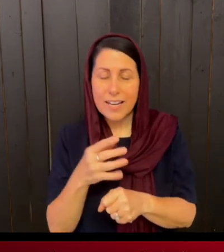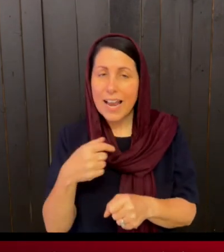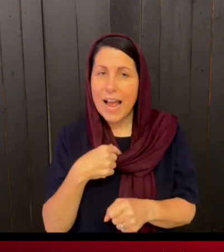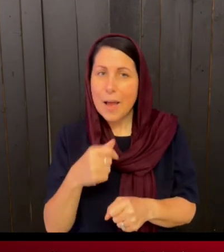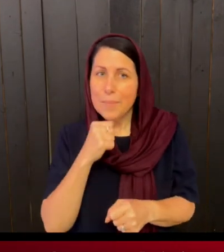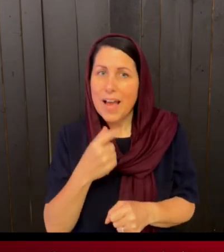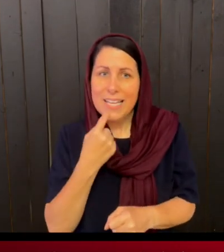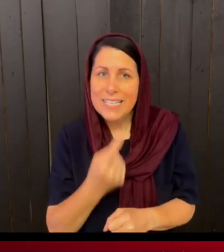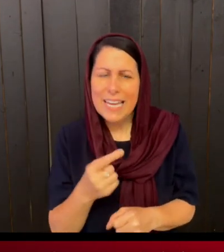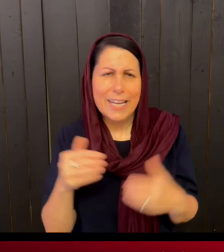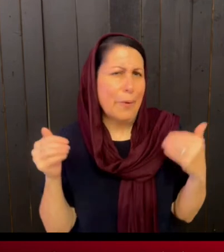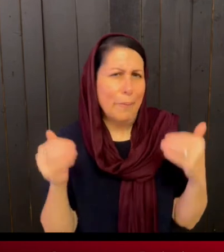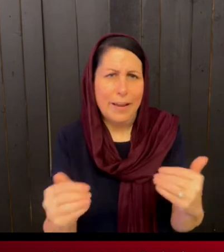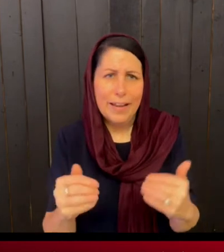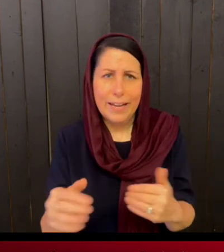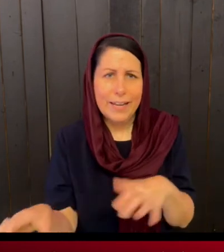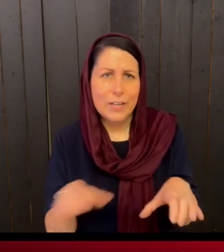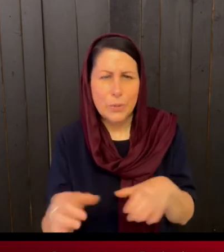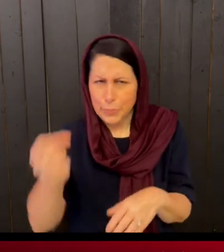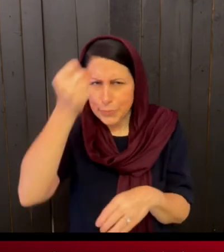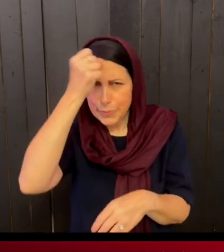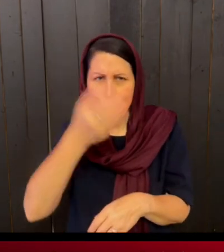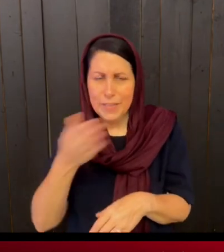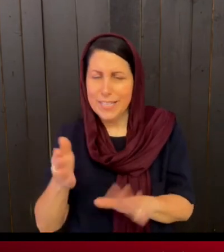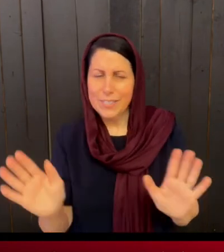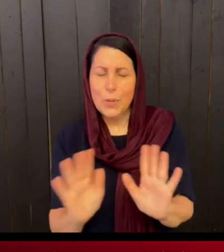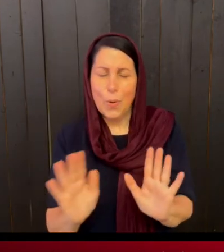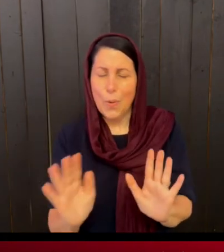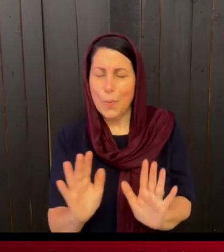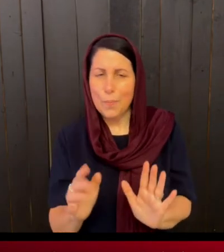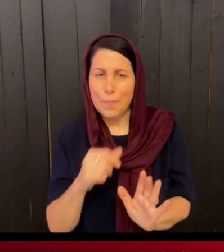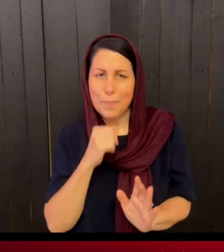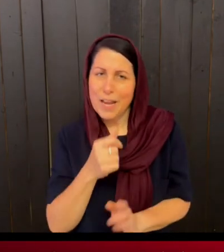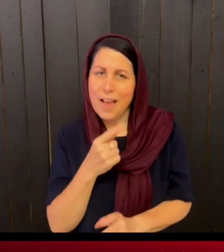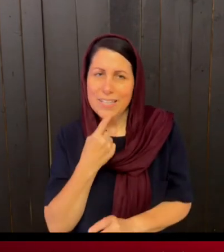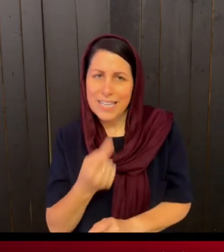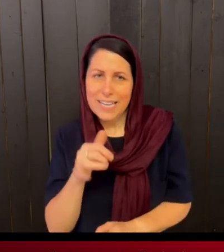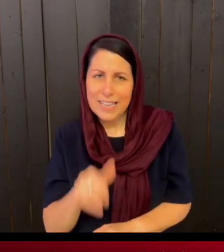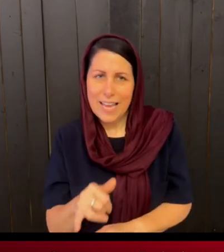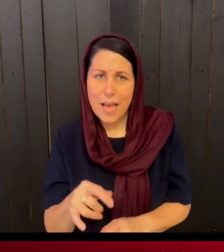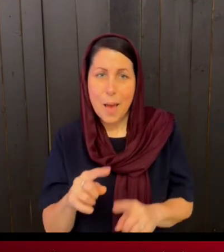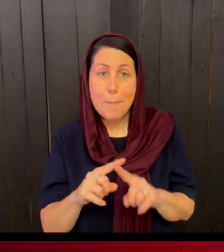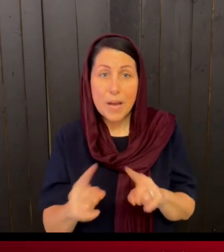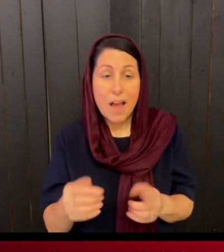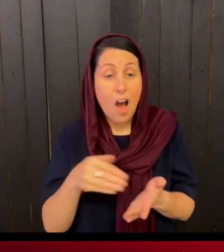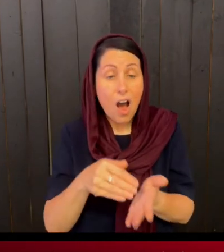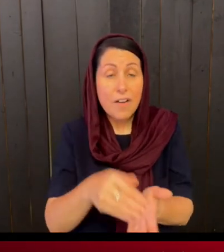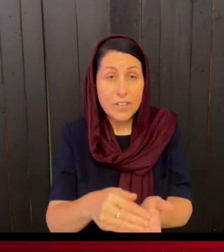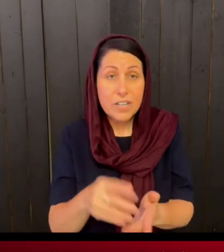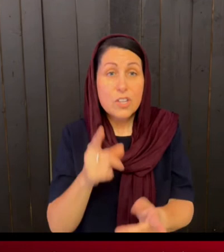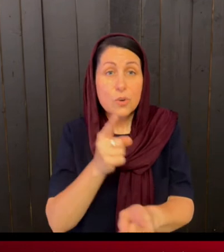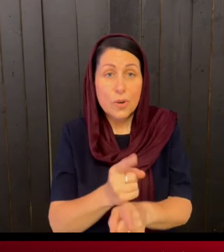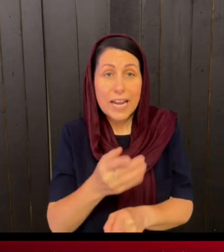sense just to prove something. And again, more often than not, I do believe that the right thing to do will also be common